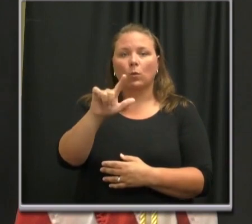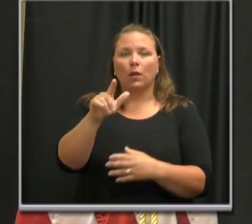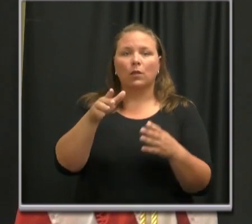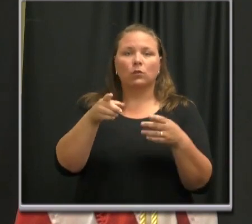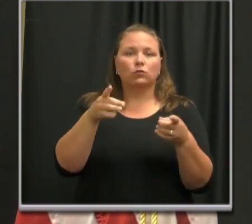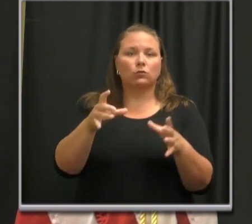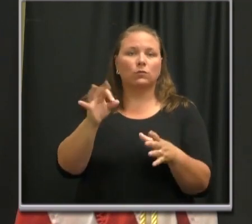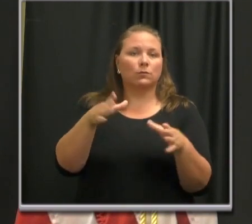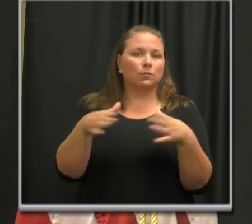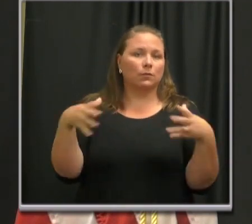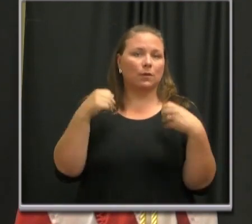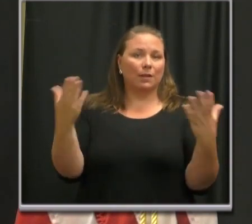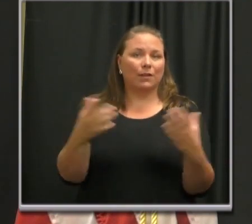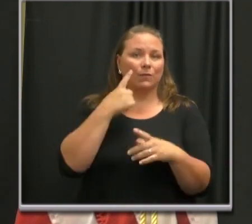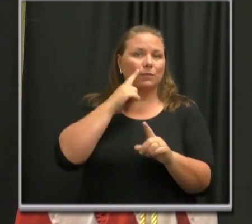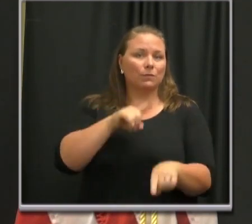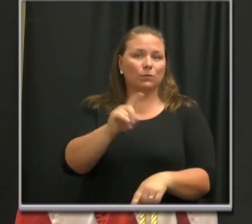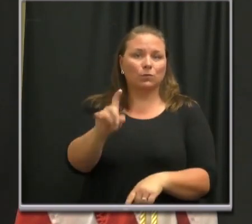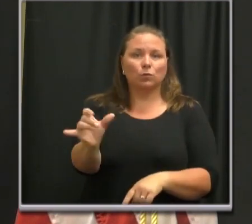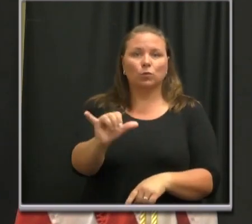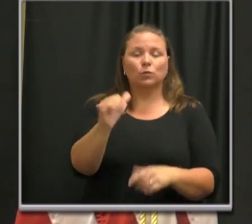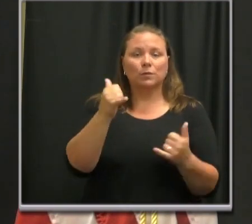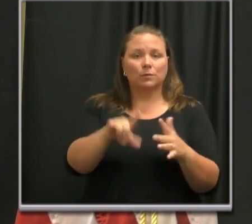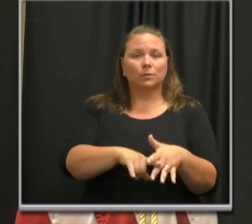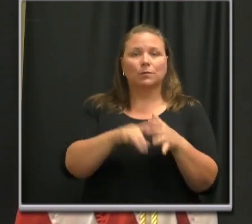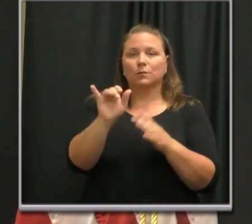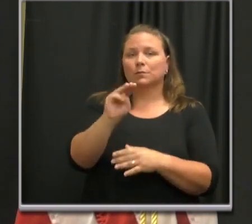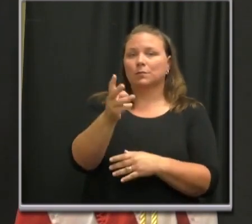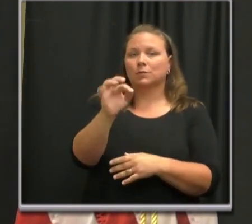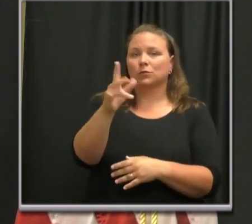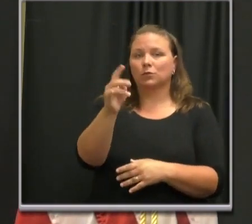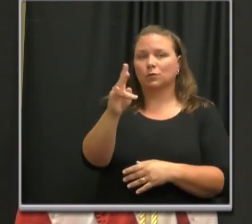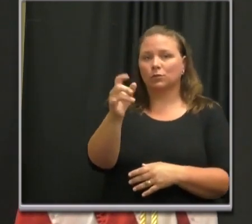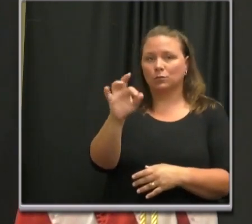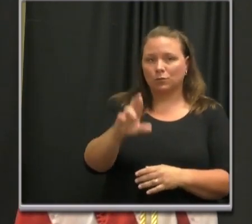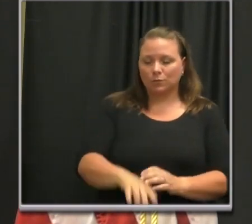here to help answer your questions. We'll now begin with Mayor John Cooper.